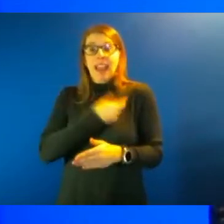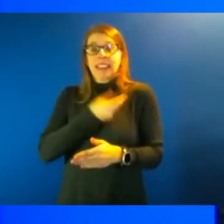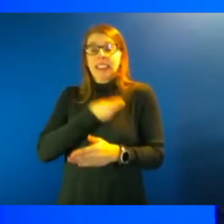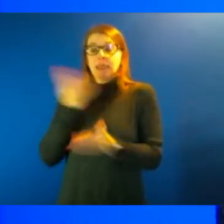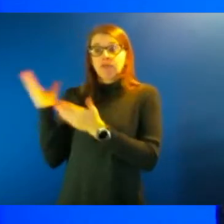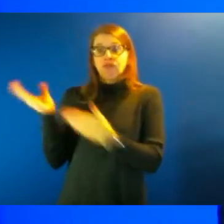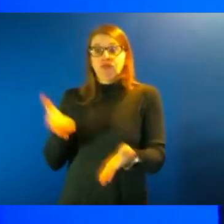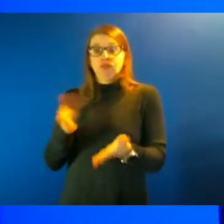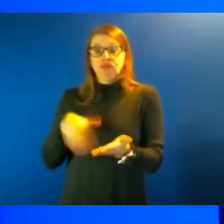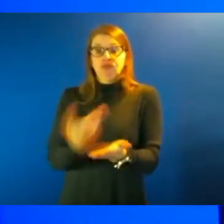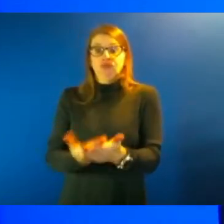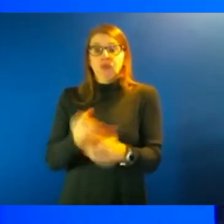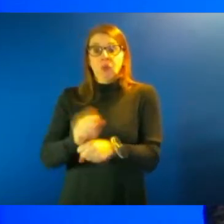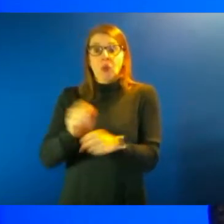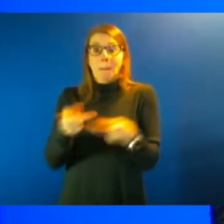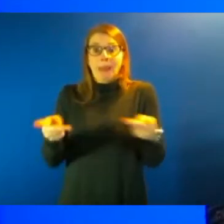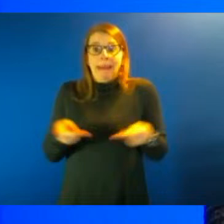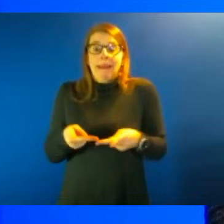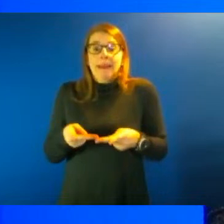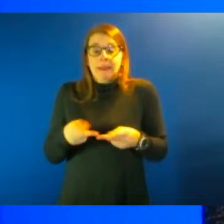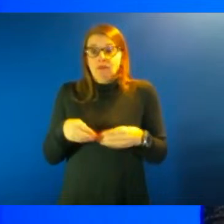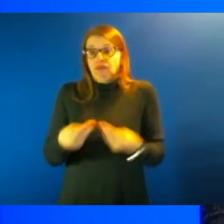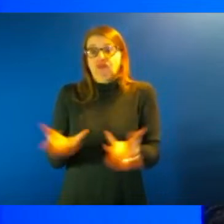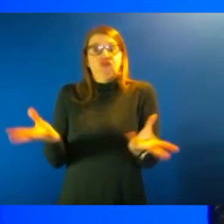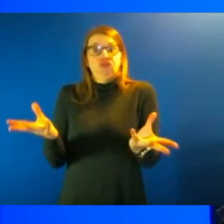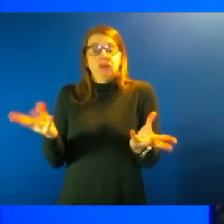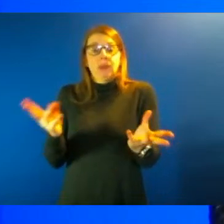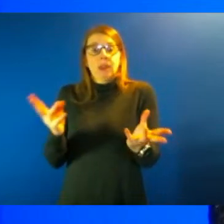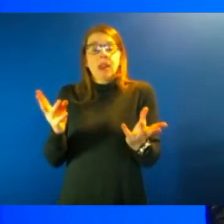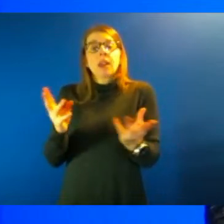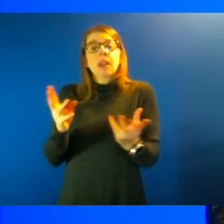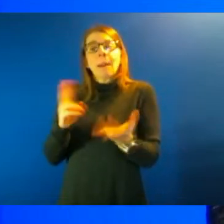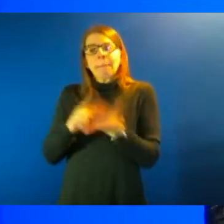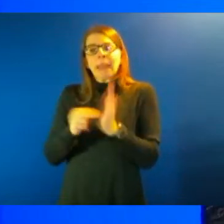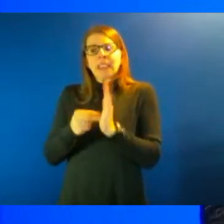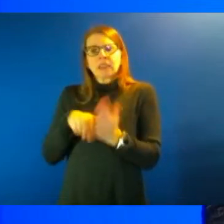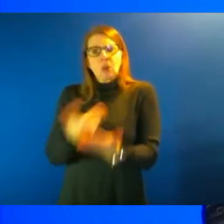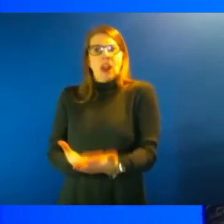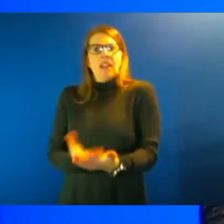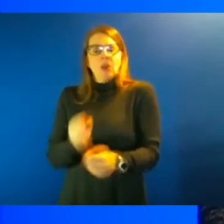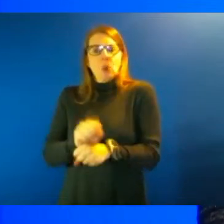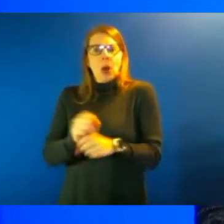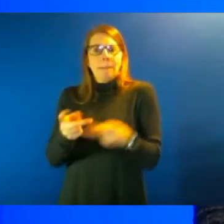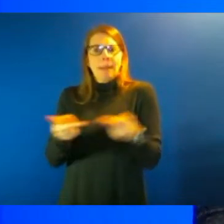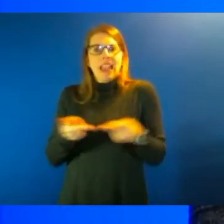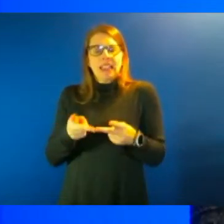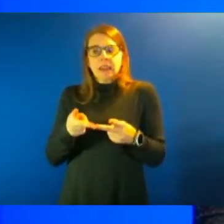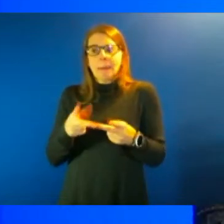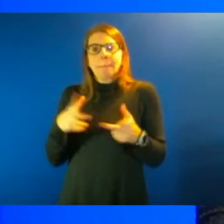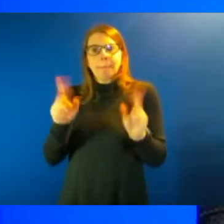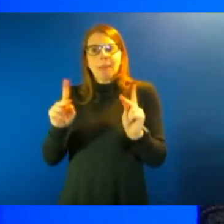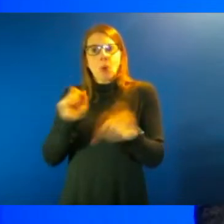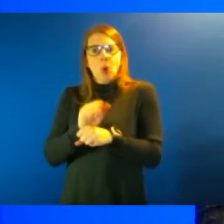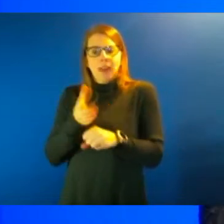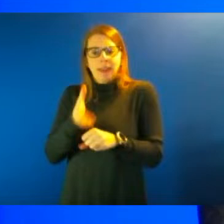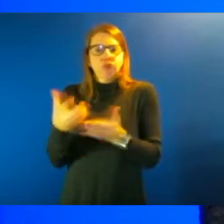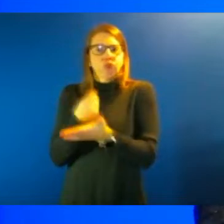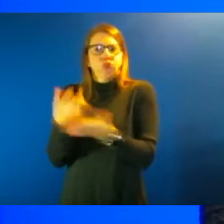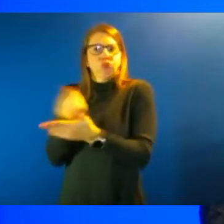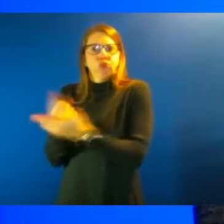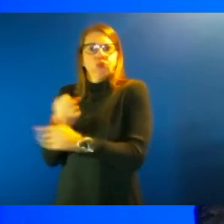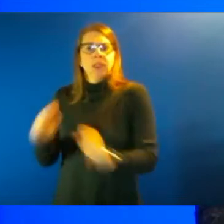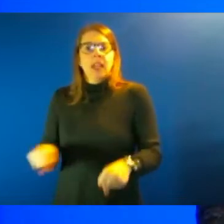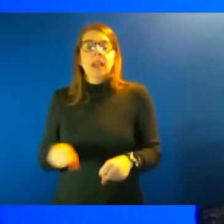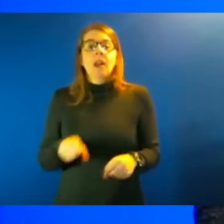workplace. And we can, meet people where they are. We've seen some rollout of vaccines available at schools for